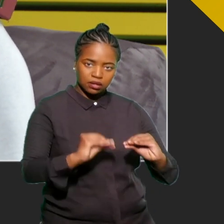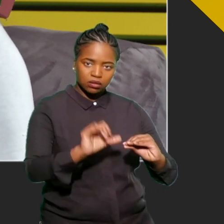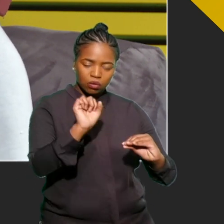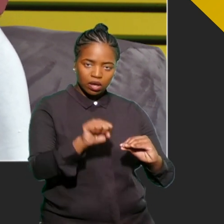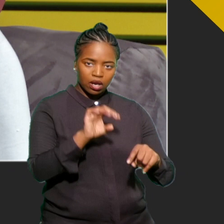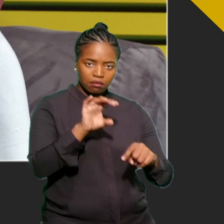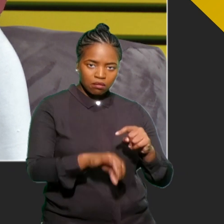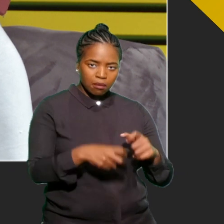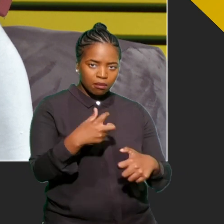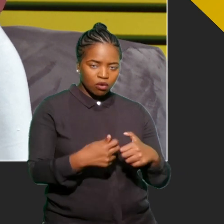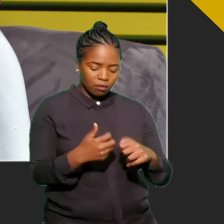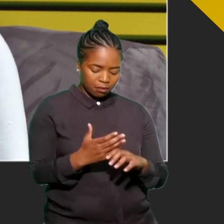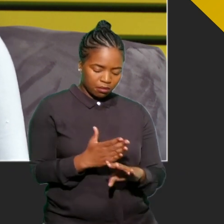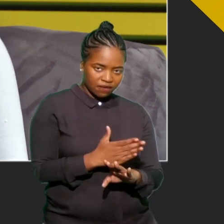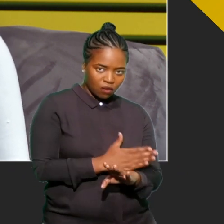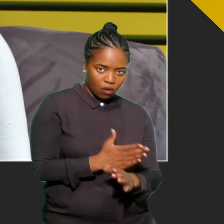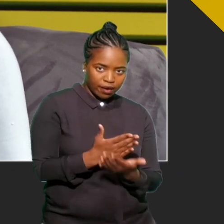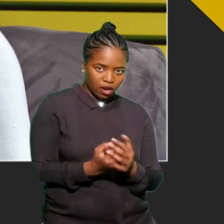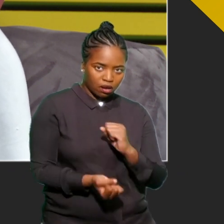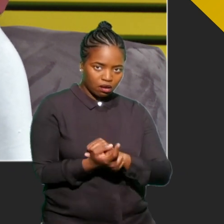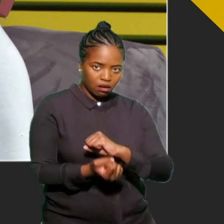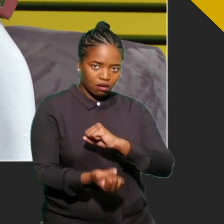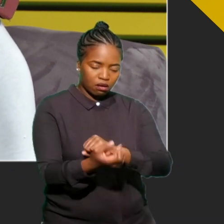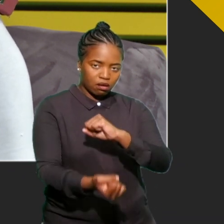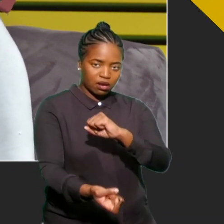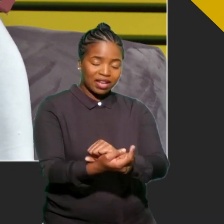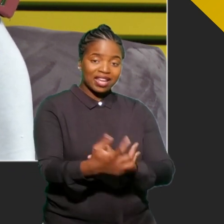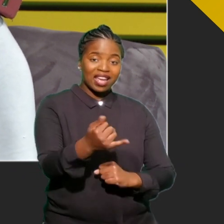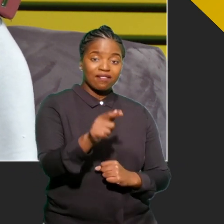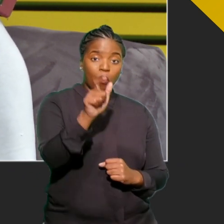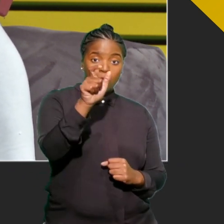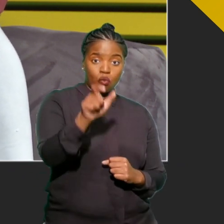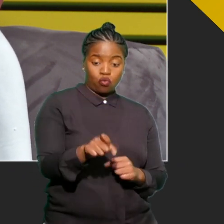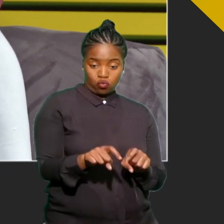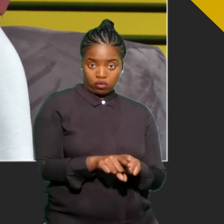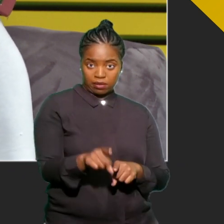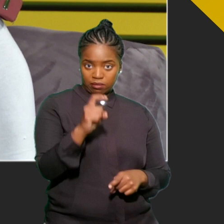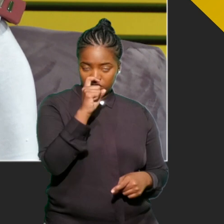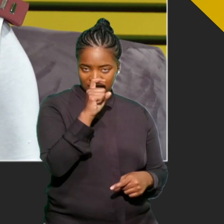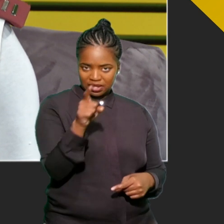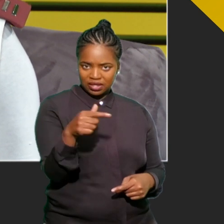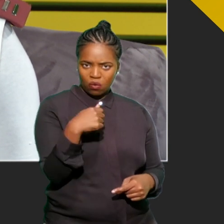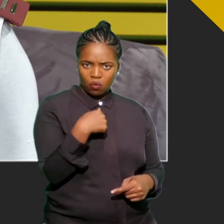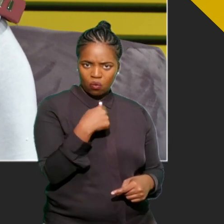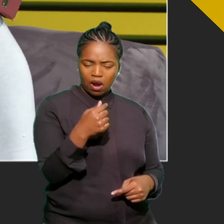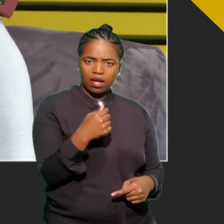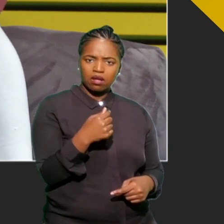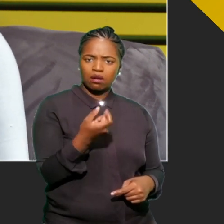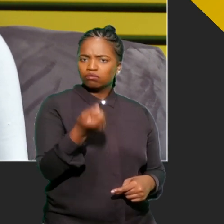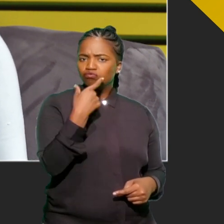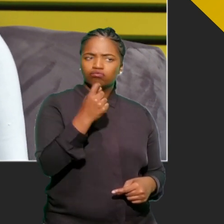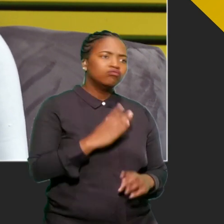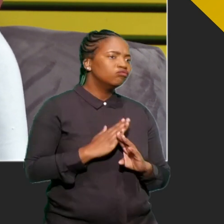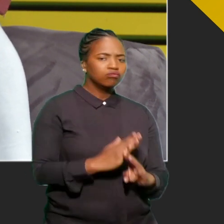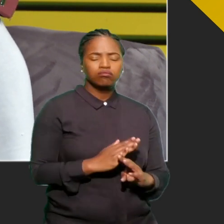ukubona wonke ama problems that you might encounter. So if umuntu if like usisi uthi kena she was on contraception and then she